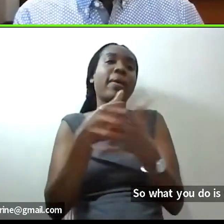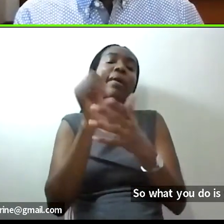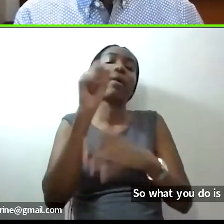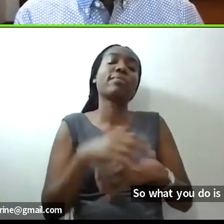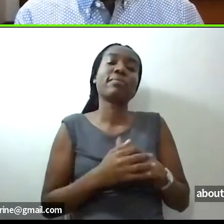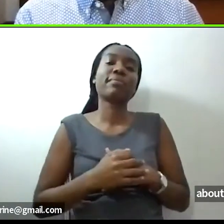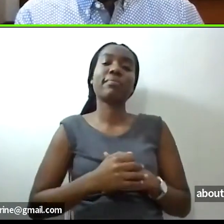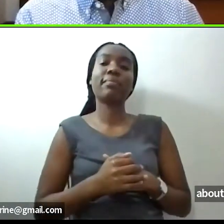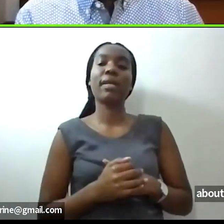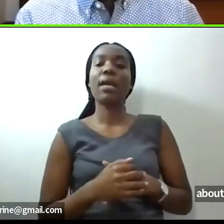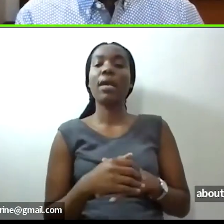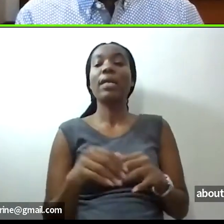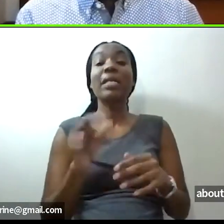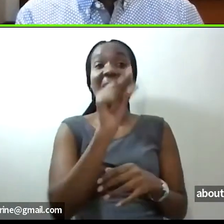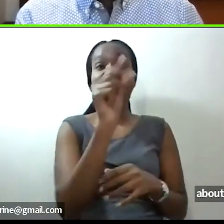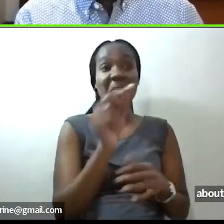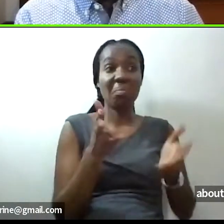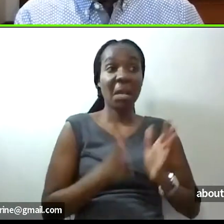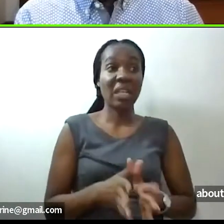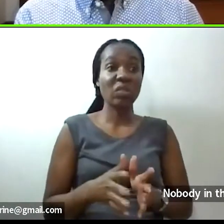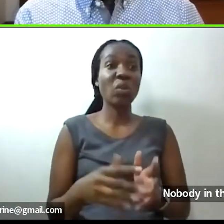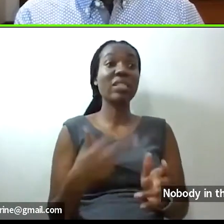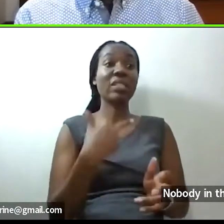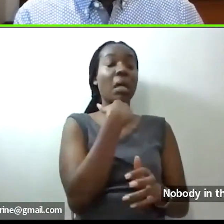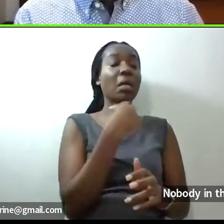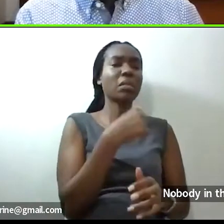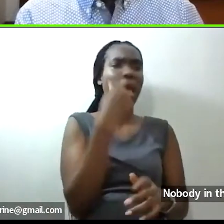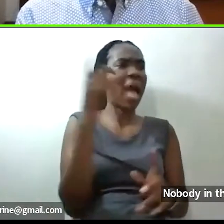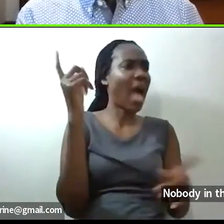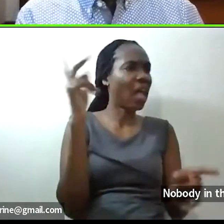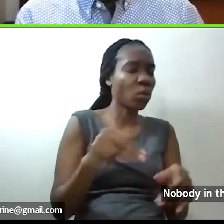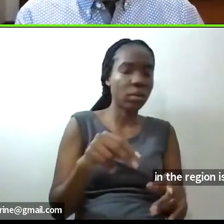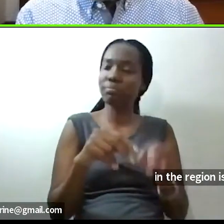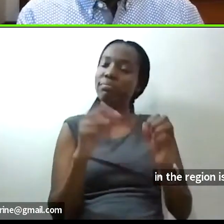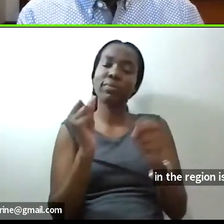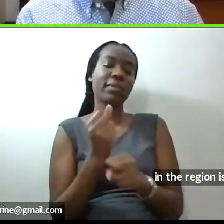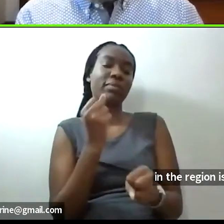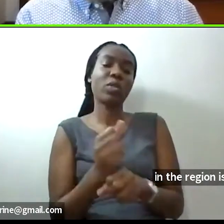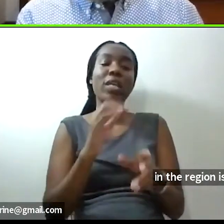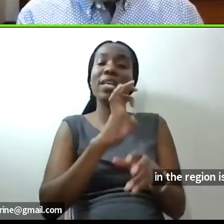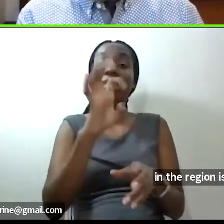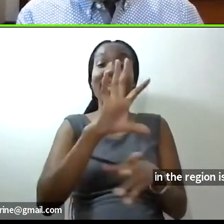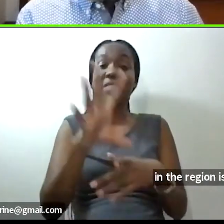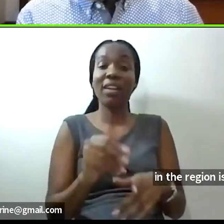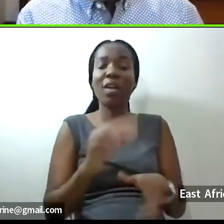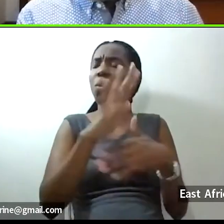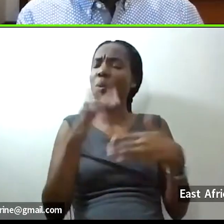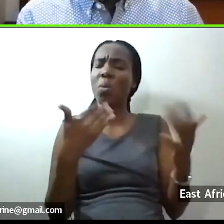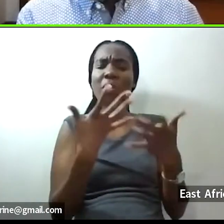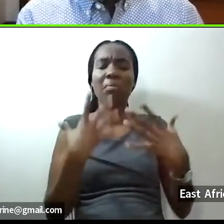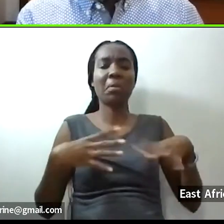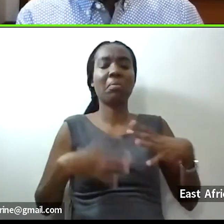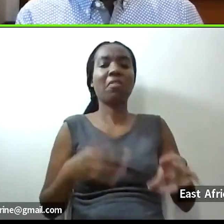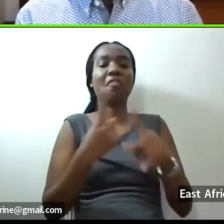in the region is restricted. You are not considered foreigners. The East Africans, all of them, from the 5 countries,